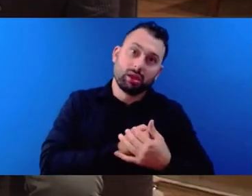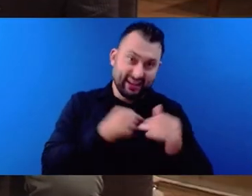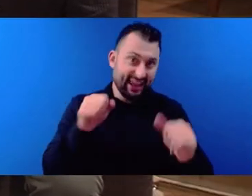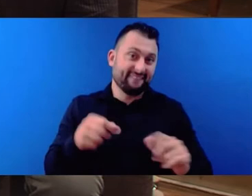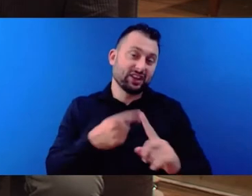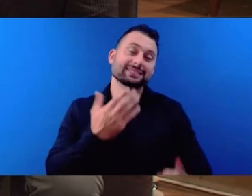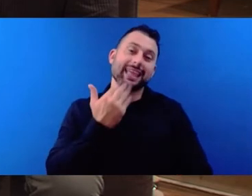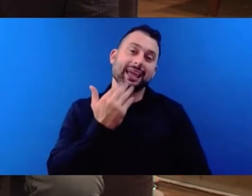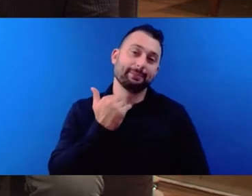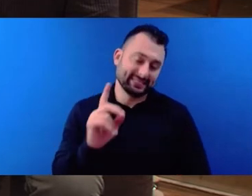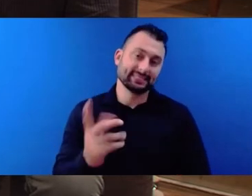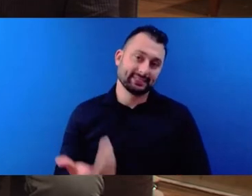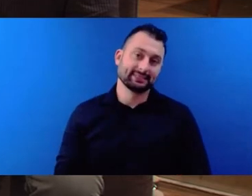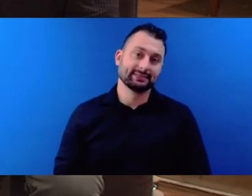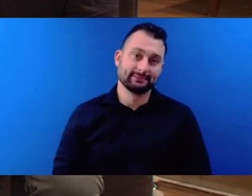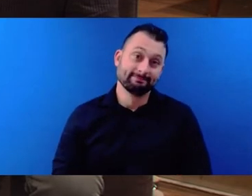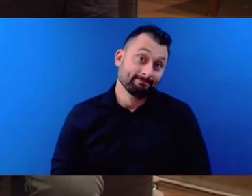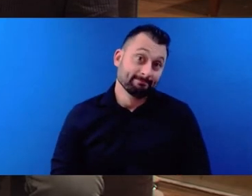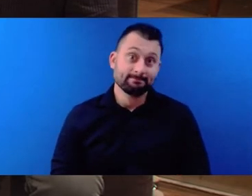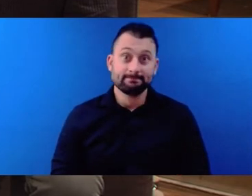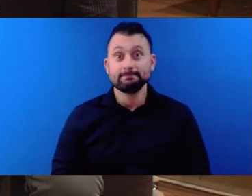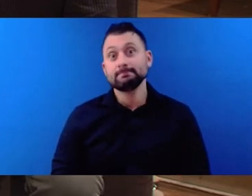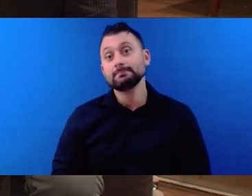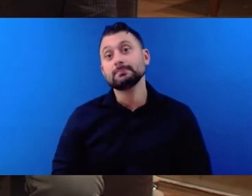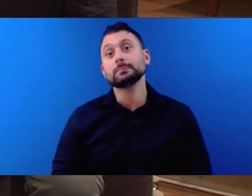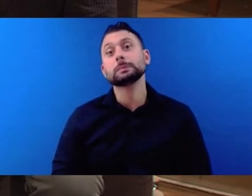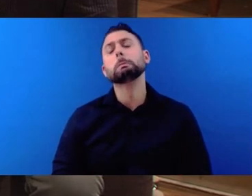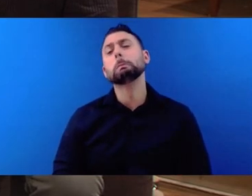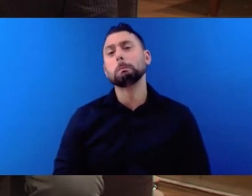That's extremely interesting.